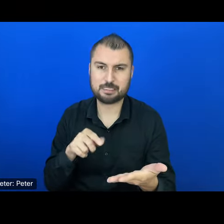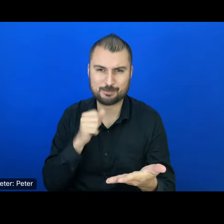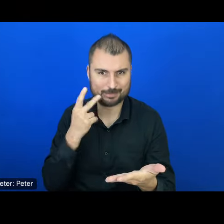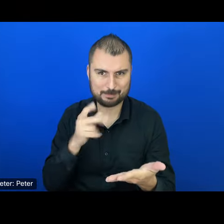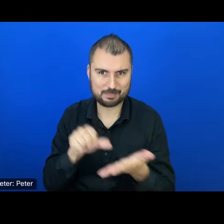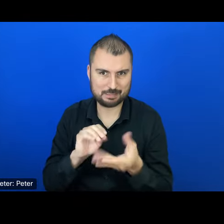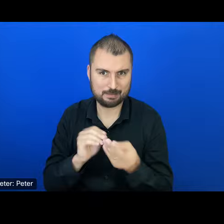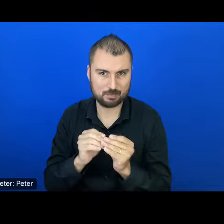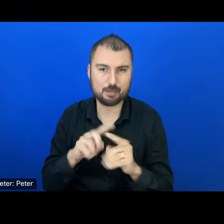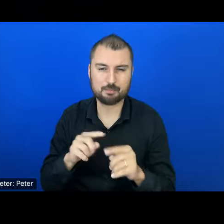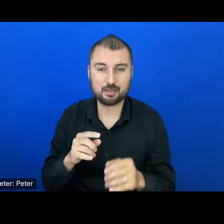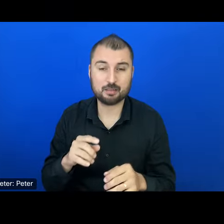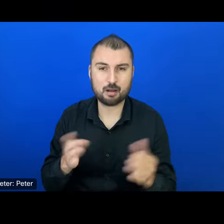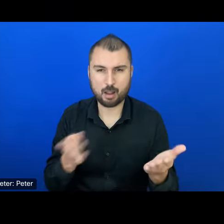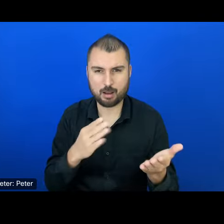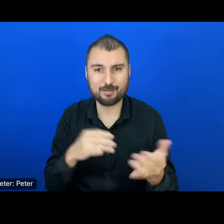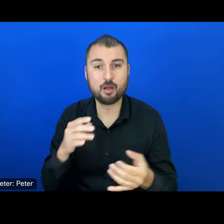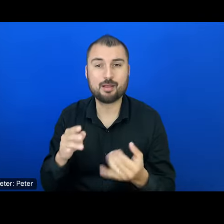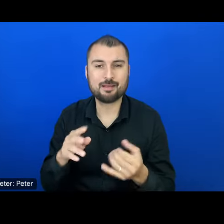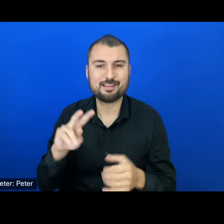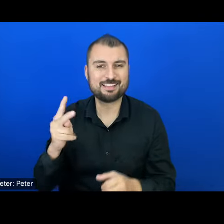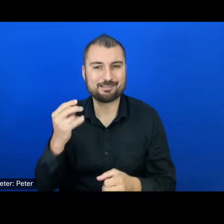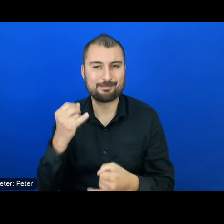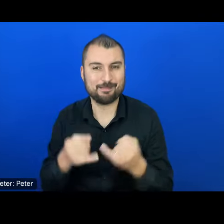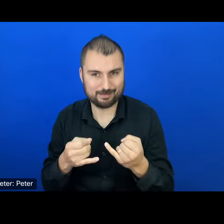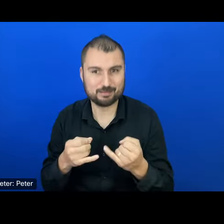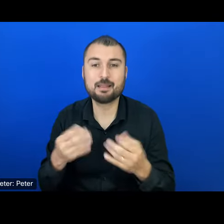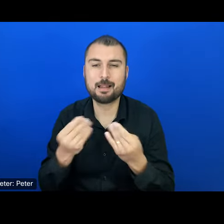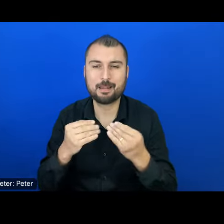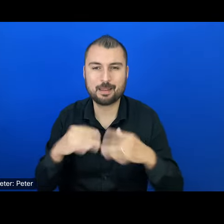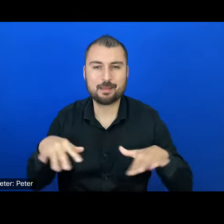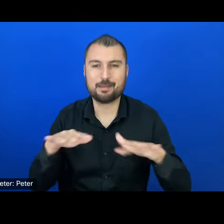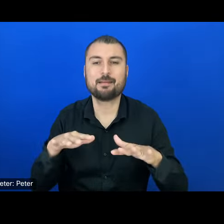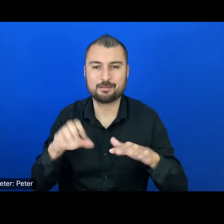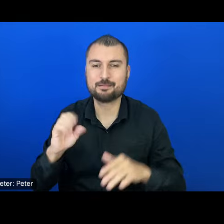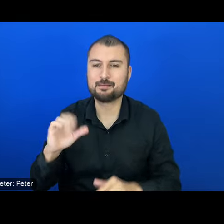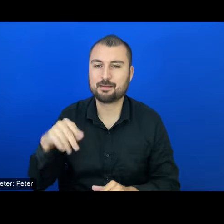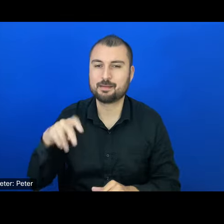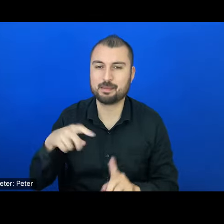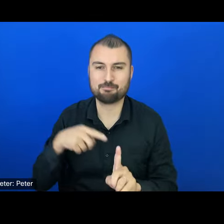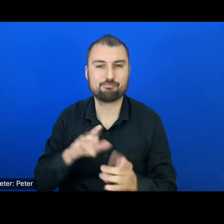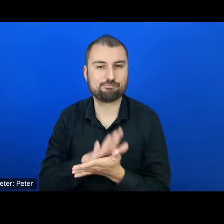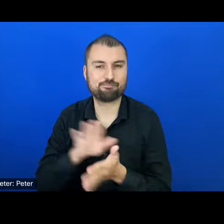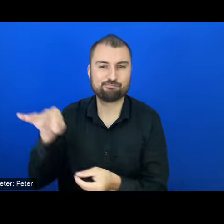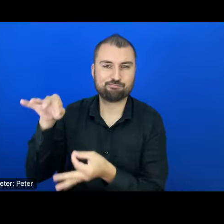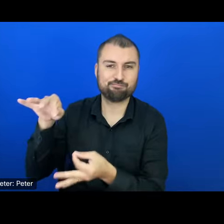page number here, but the second to last of the landscaped sheet here.